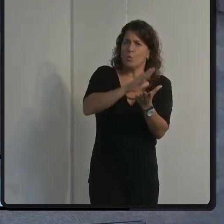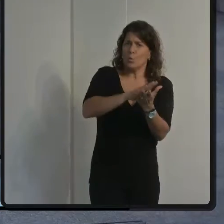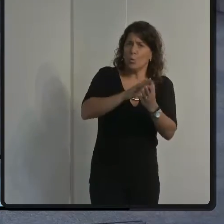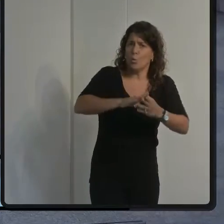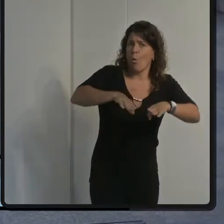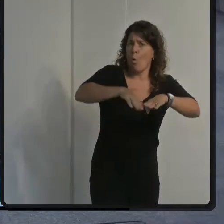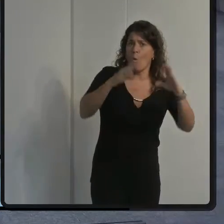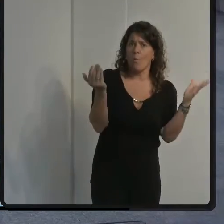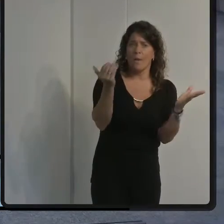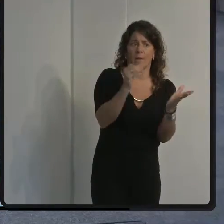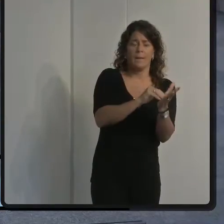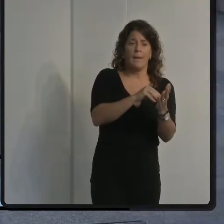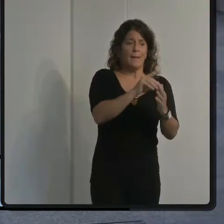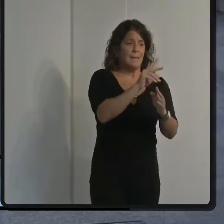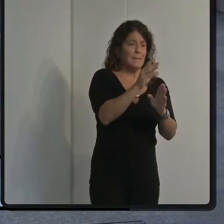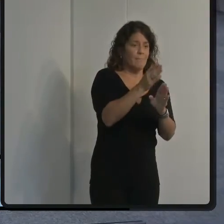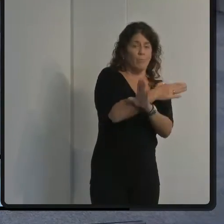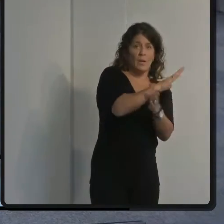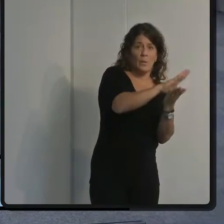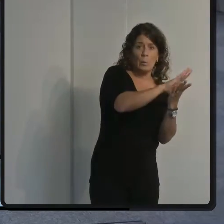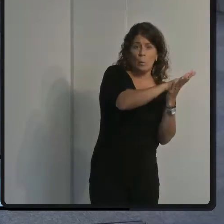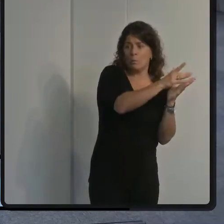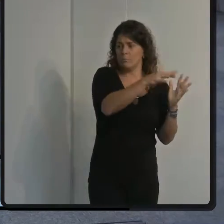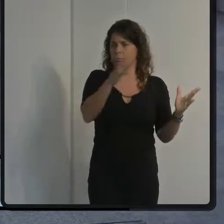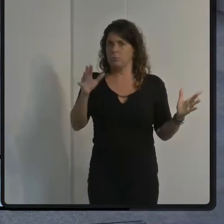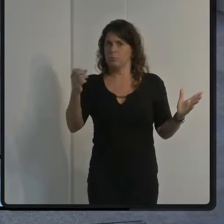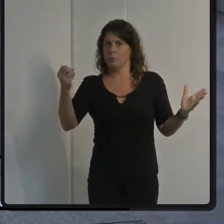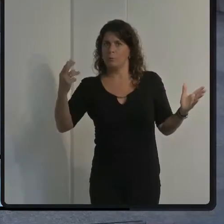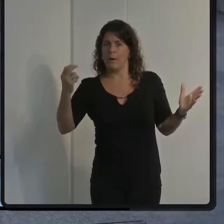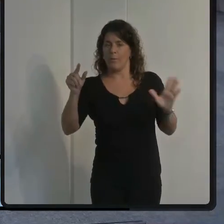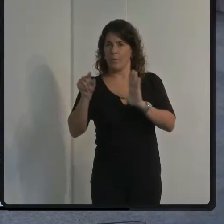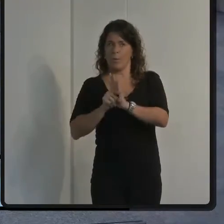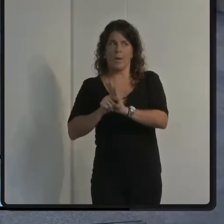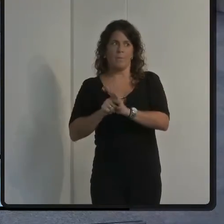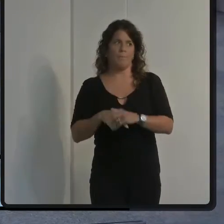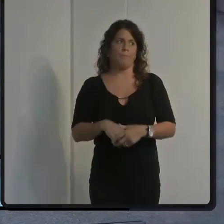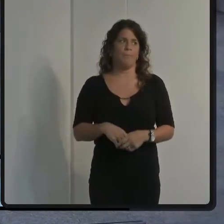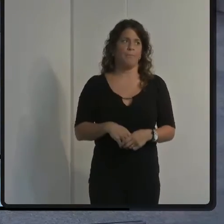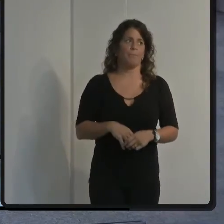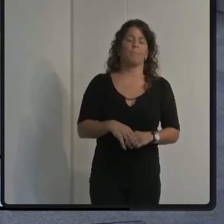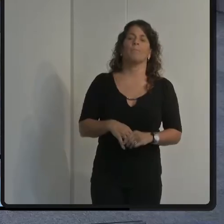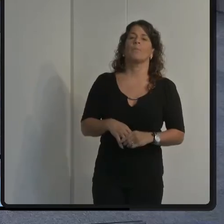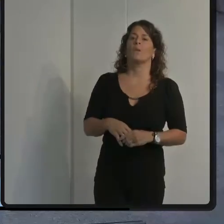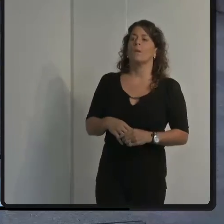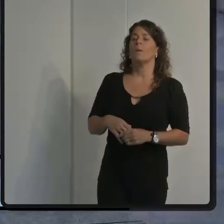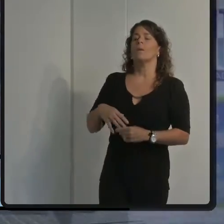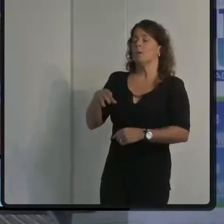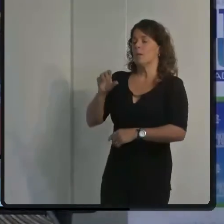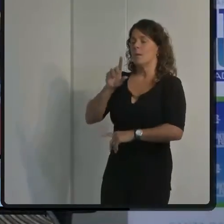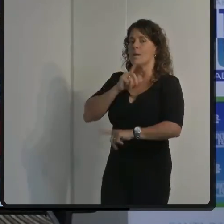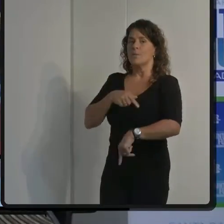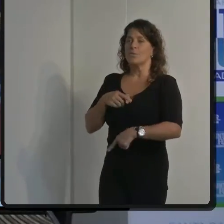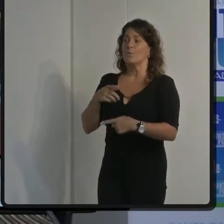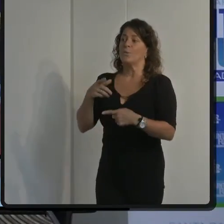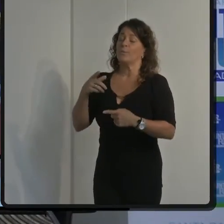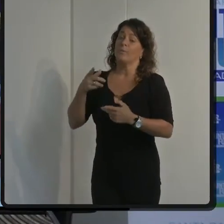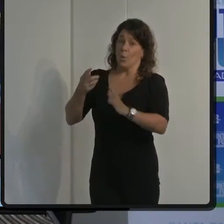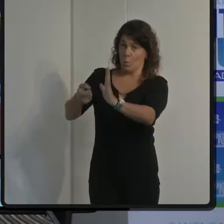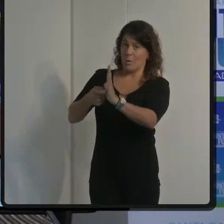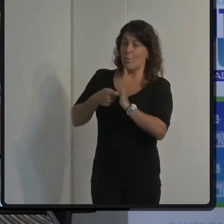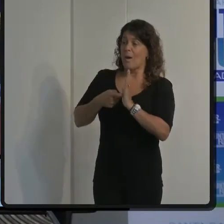from TK to 12? That would be the requirement for letting all